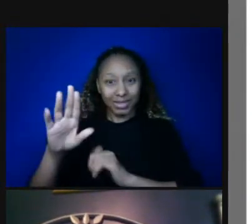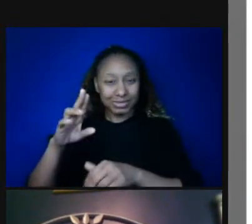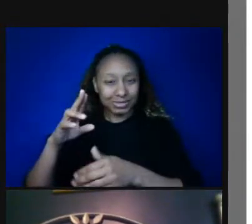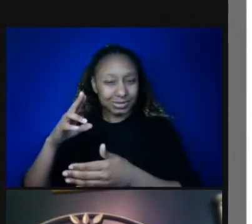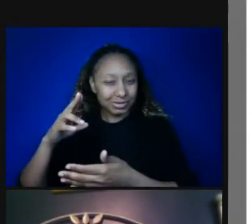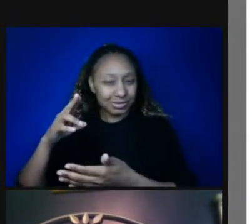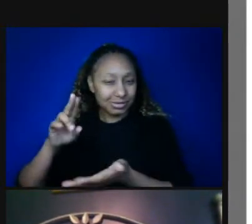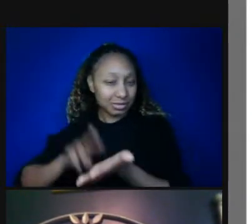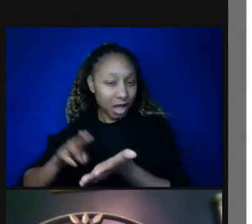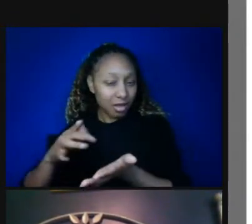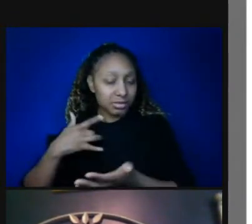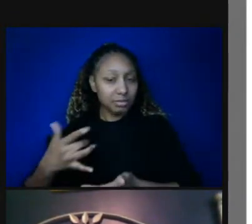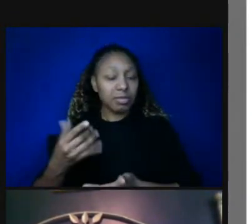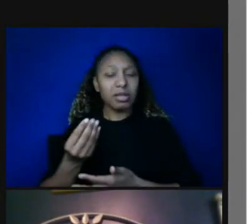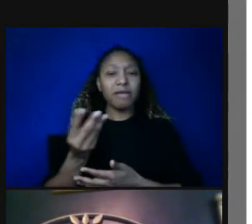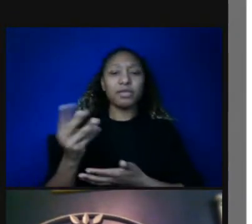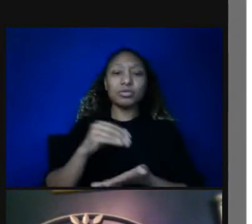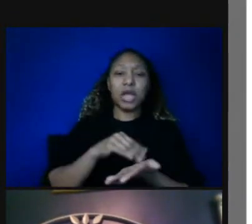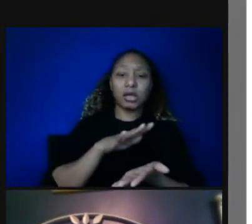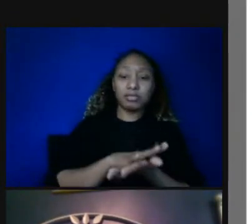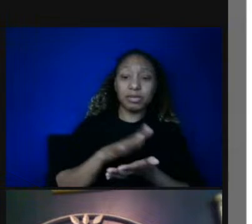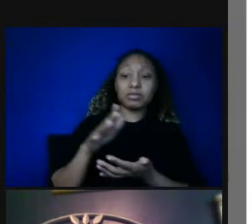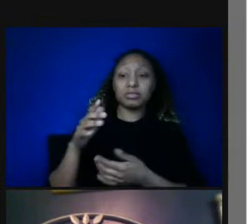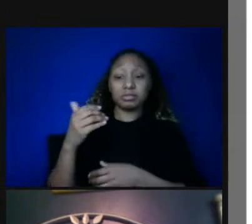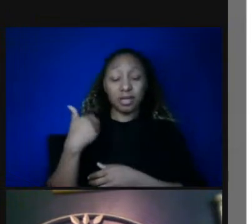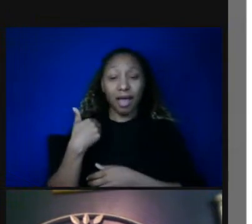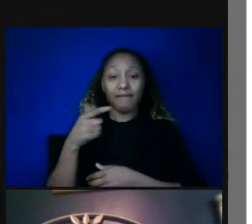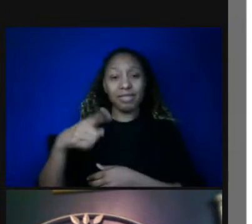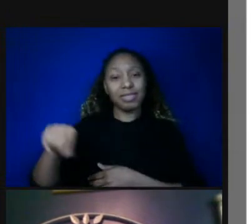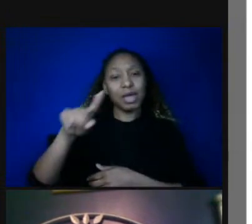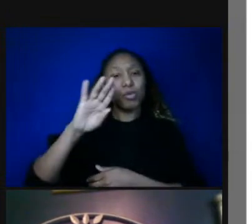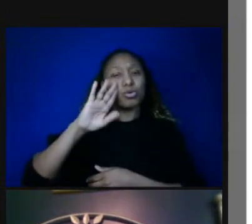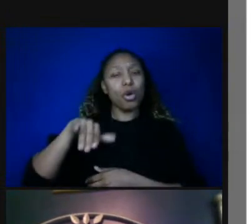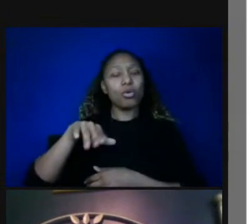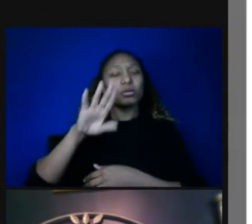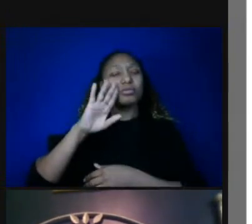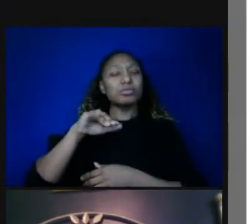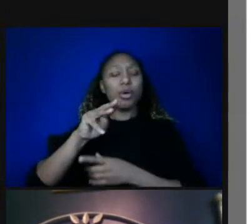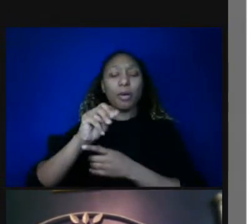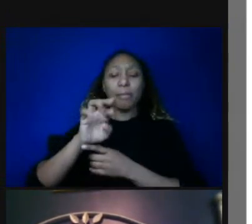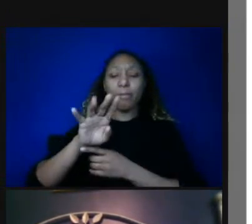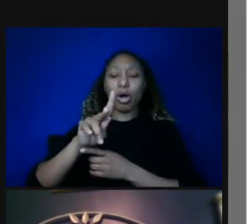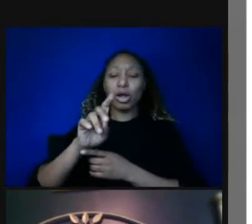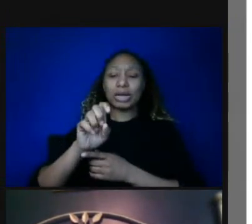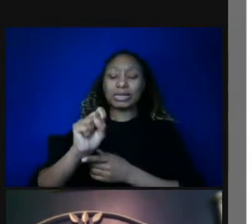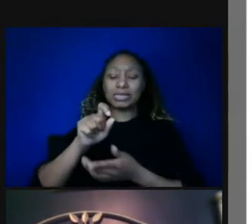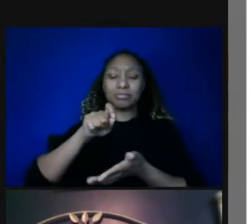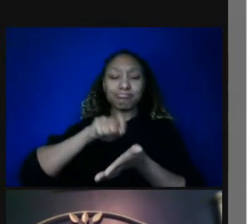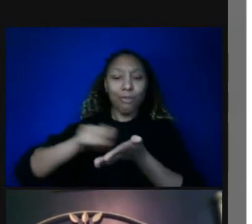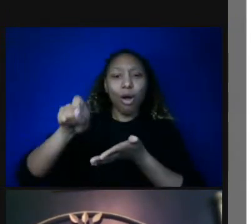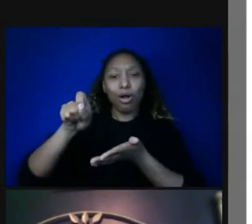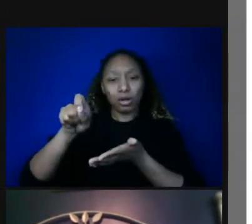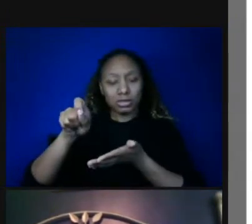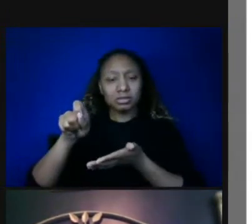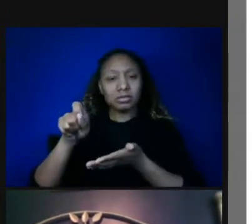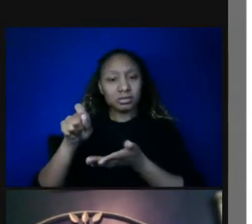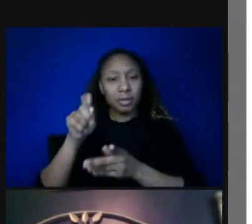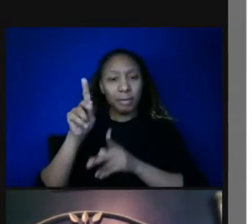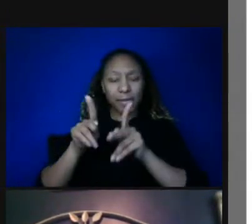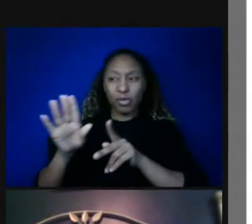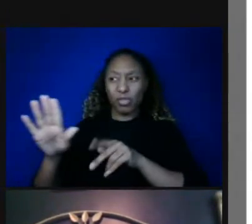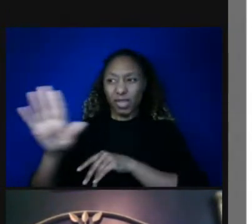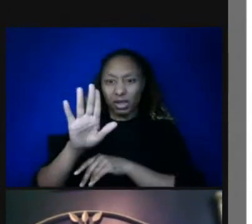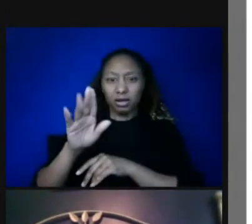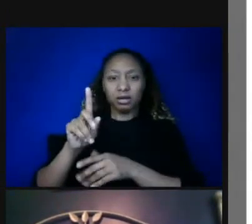occasionally we do have a few documents that have, they were known as marks and that have these people's marks that are